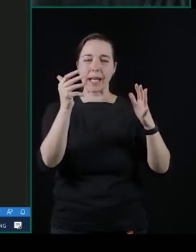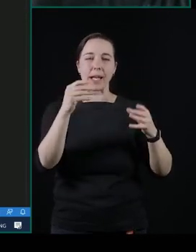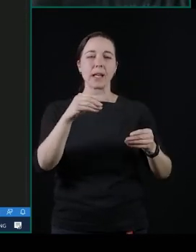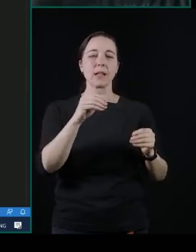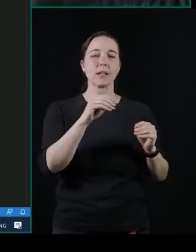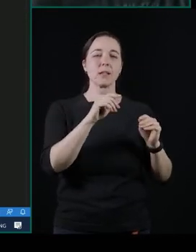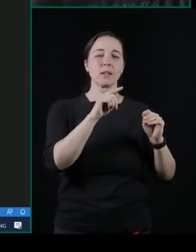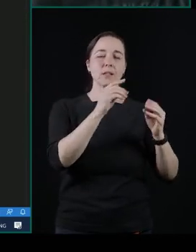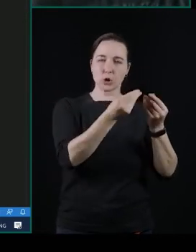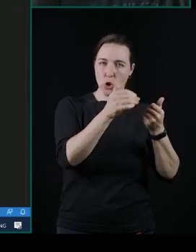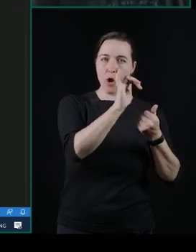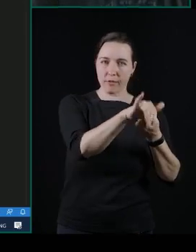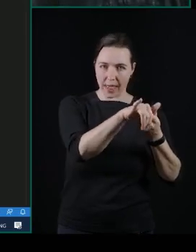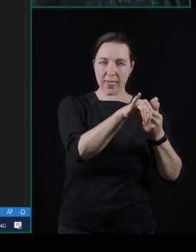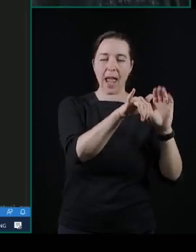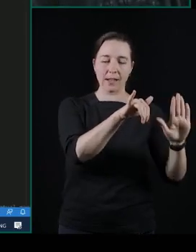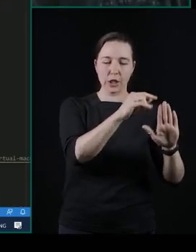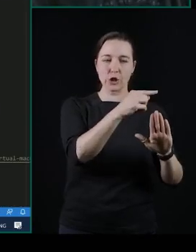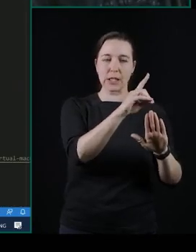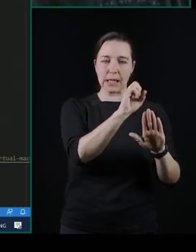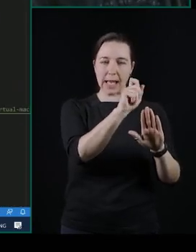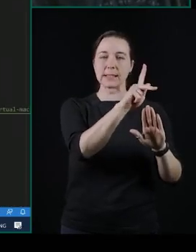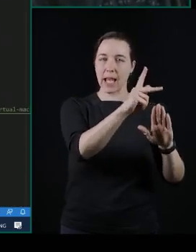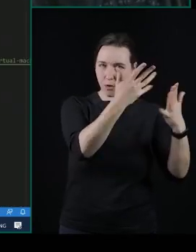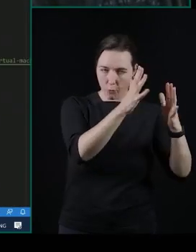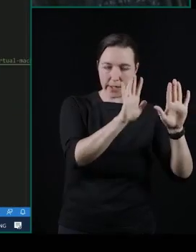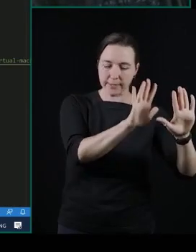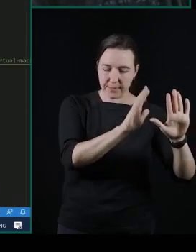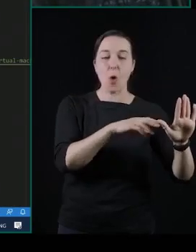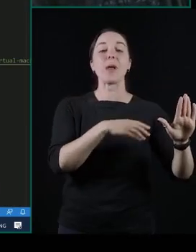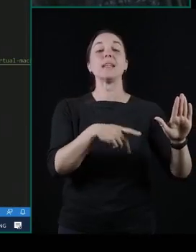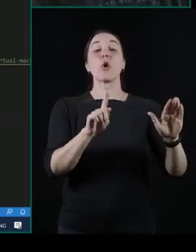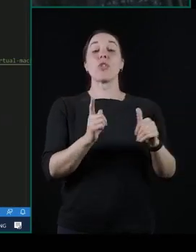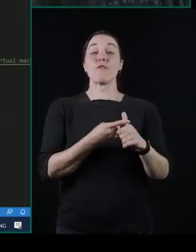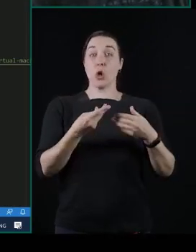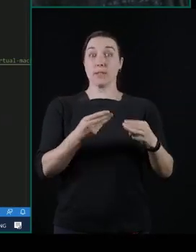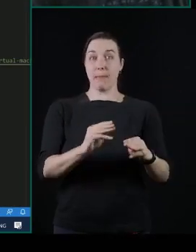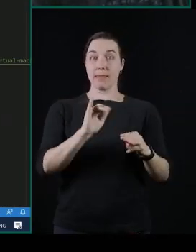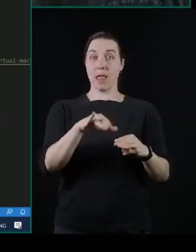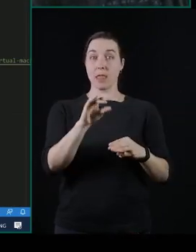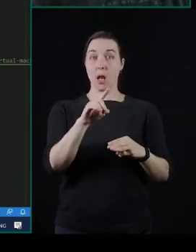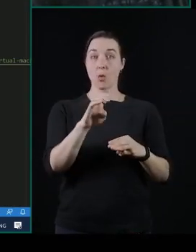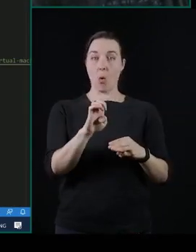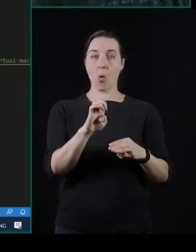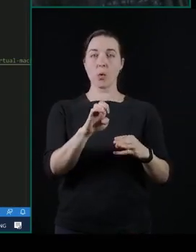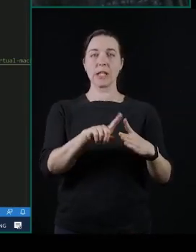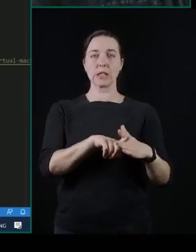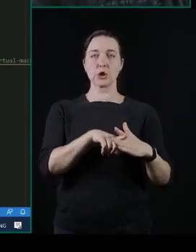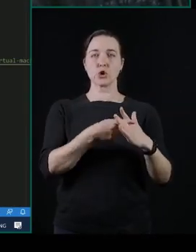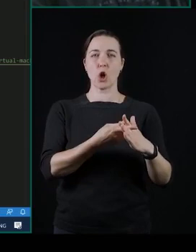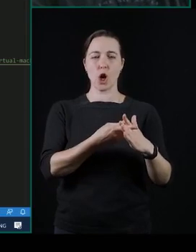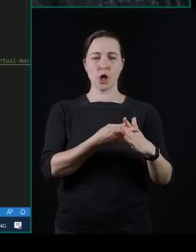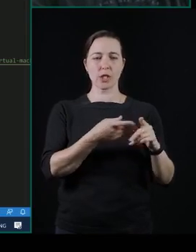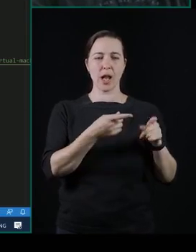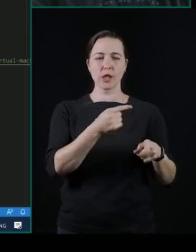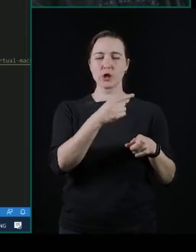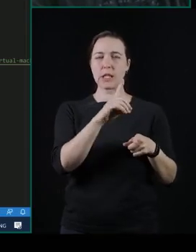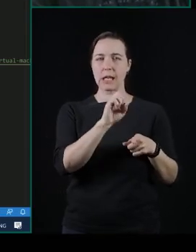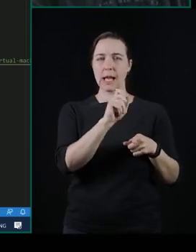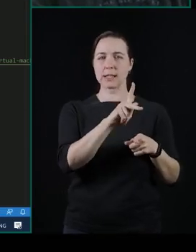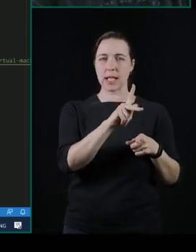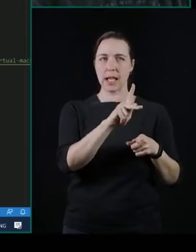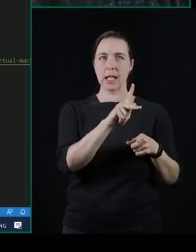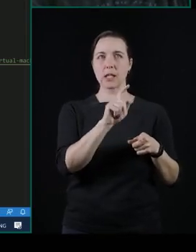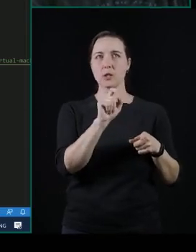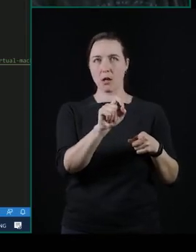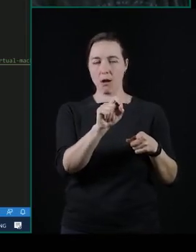the GSDK here via NuGet, right? And the first method that it's called, it starts the GSDK, right? So